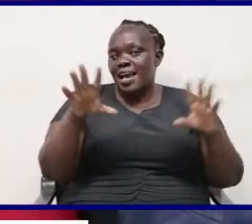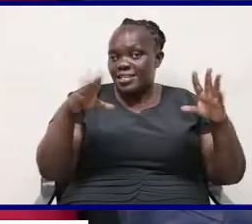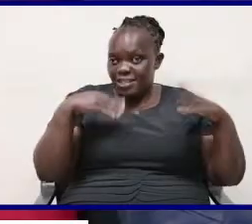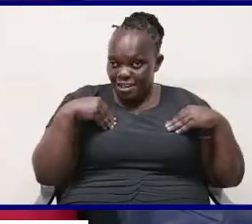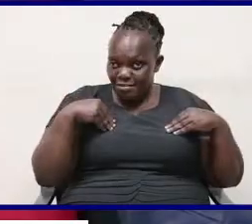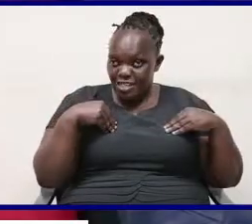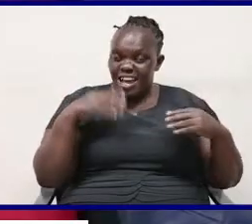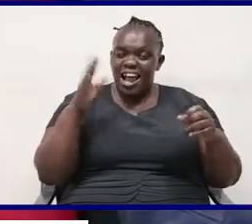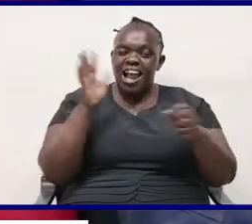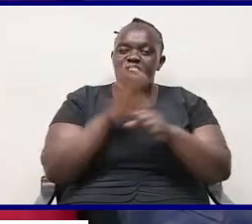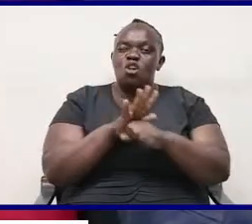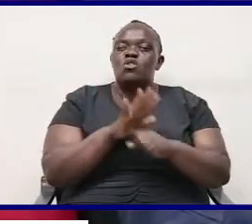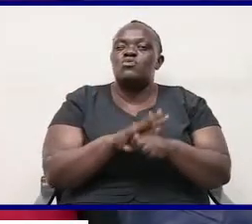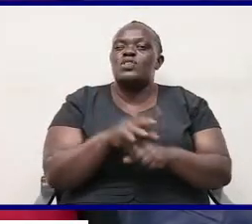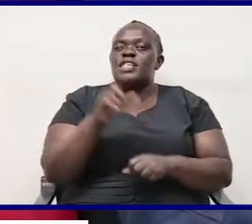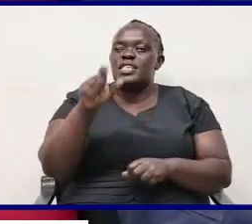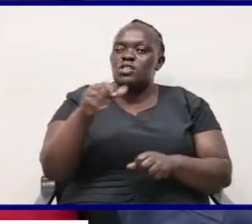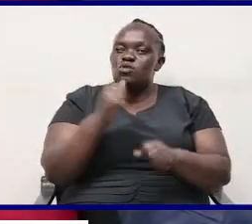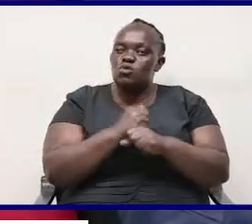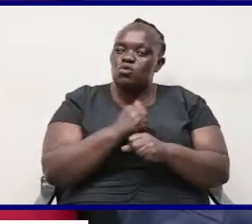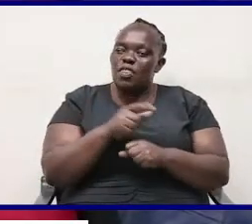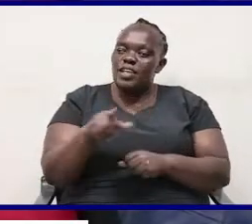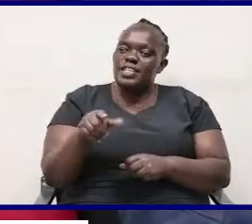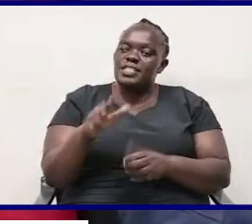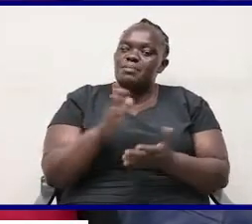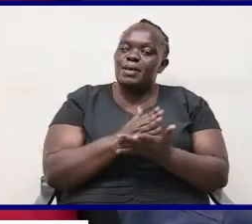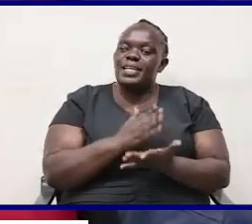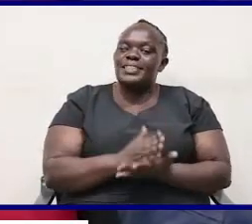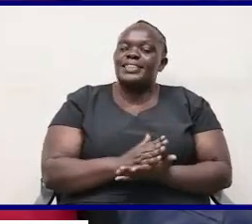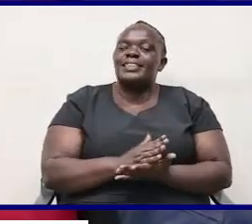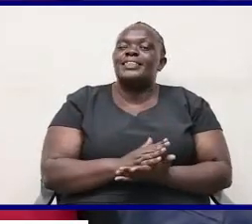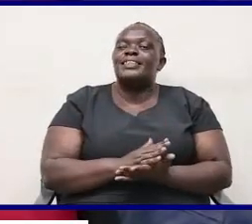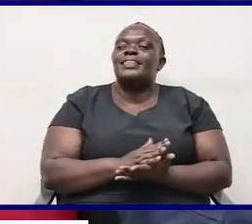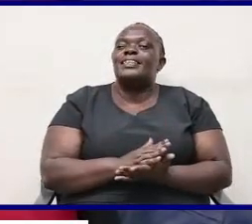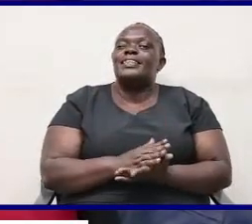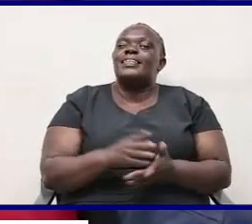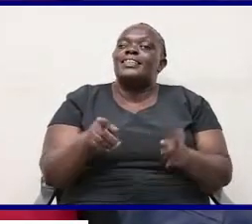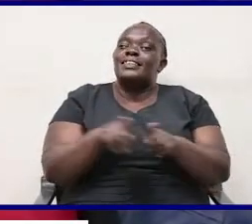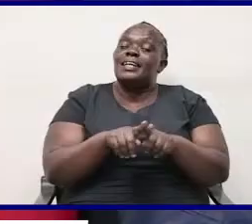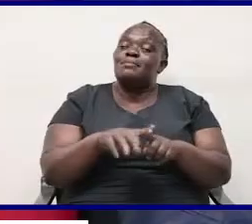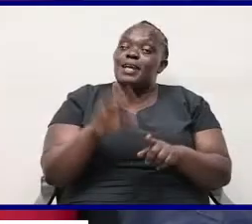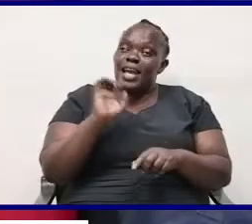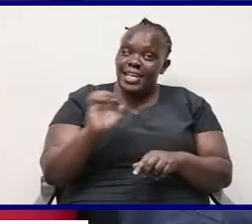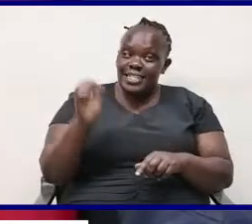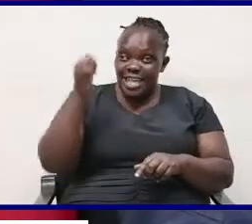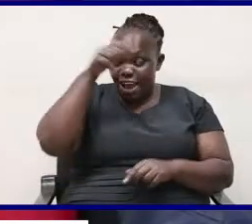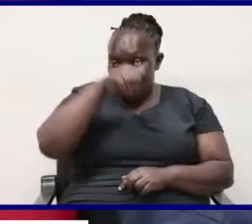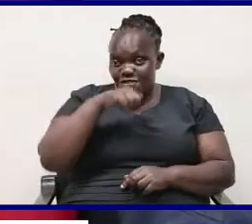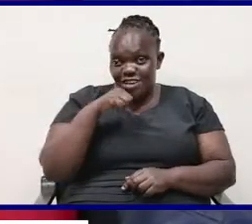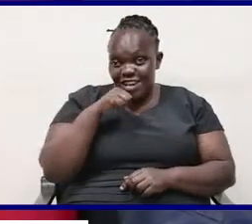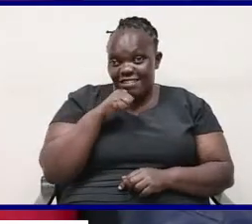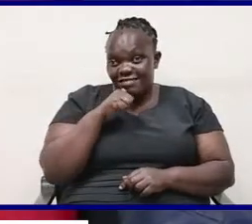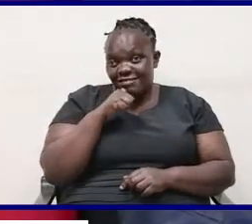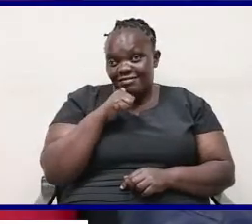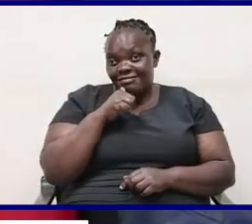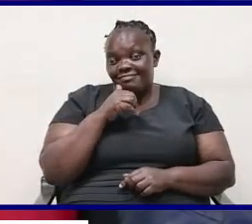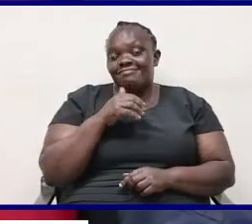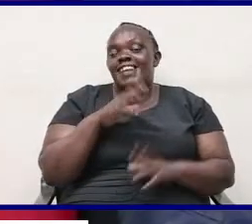that there's a lot that we need to do in that space. We just did an East Africa